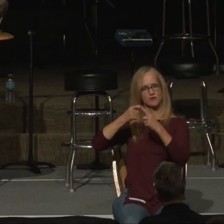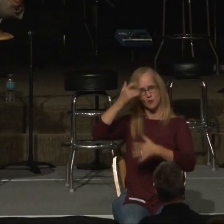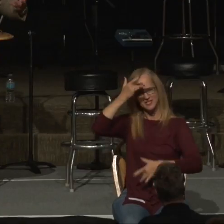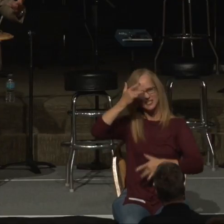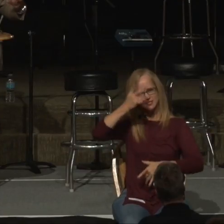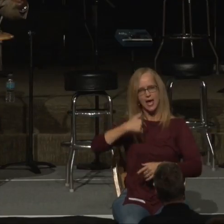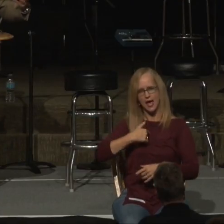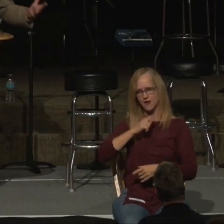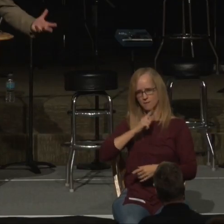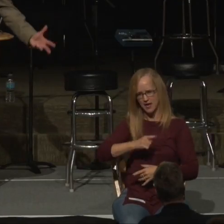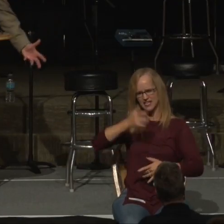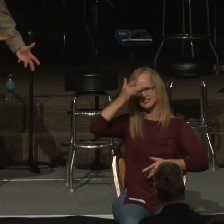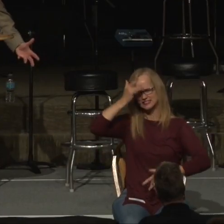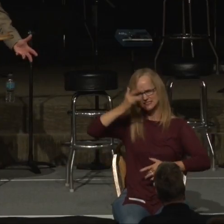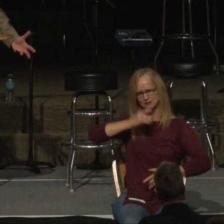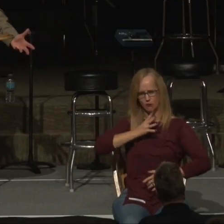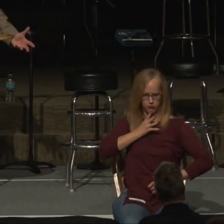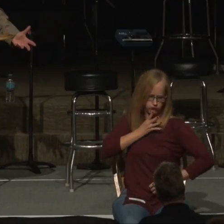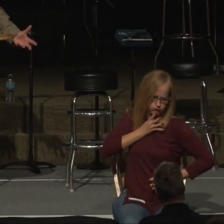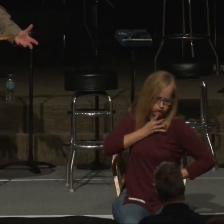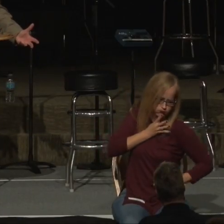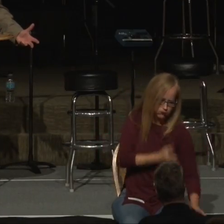have been sick throwing my guts up.